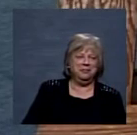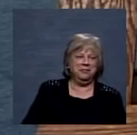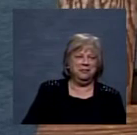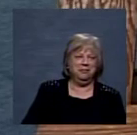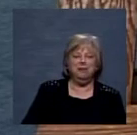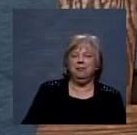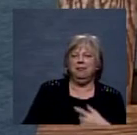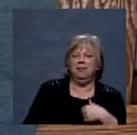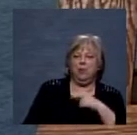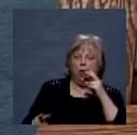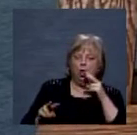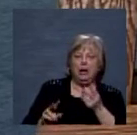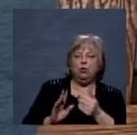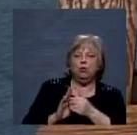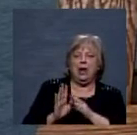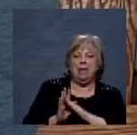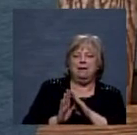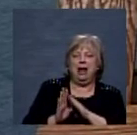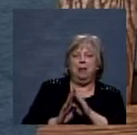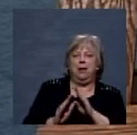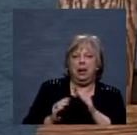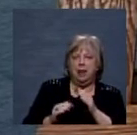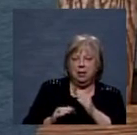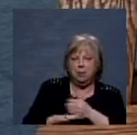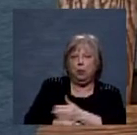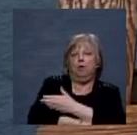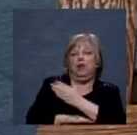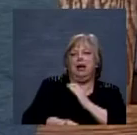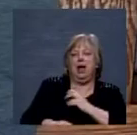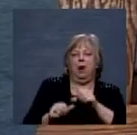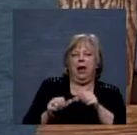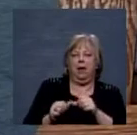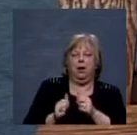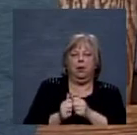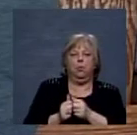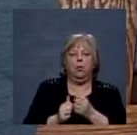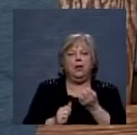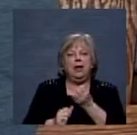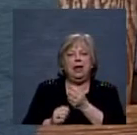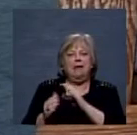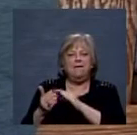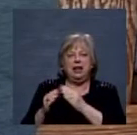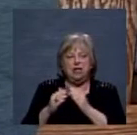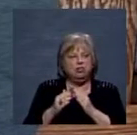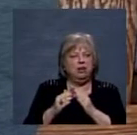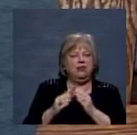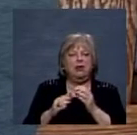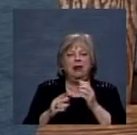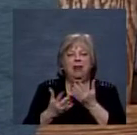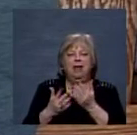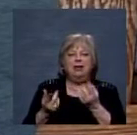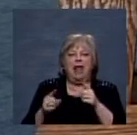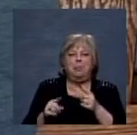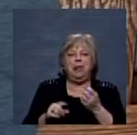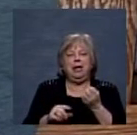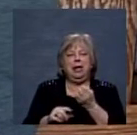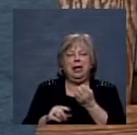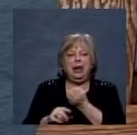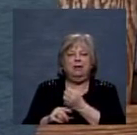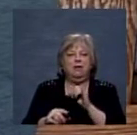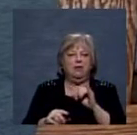We're looking at redeveloping our area. Right. With East Villages and things that are happening east of I-30, we're looking